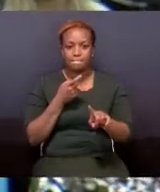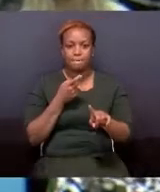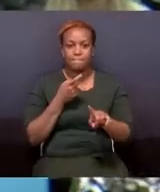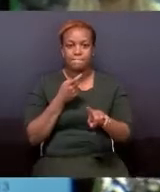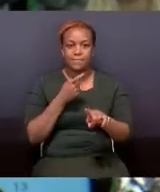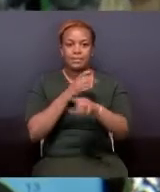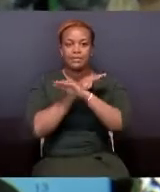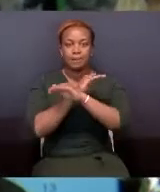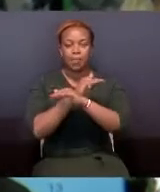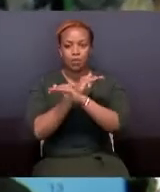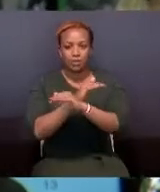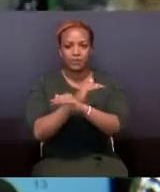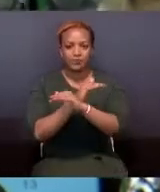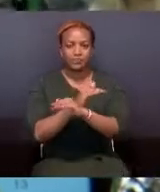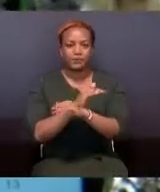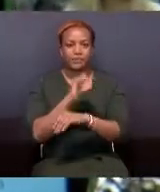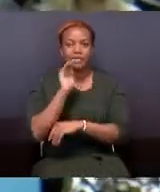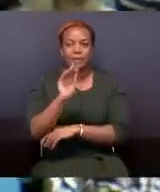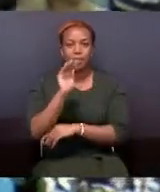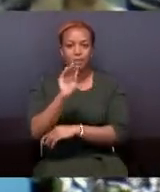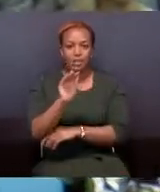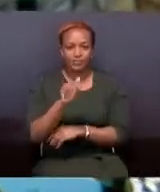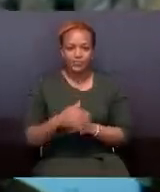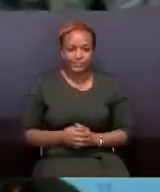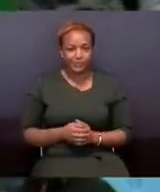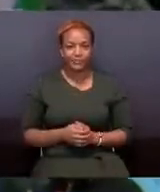is Zimbabwe in the house today, by the way?